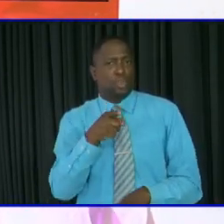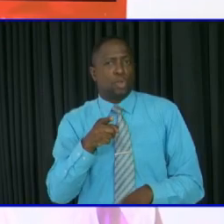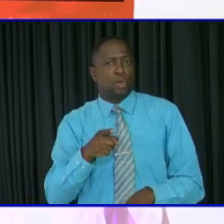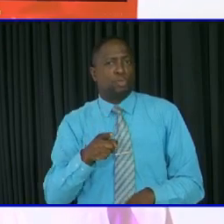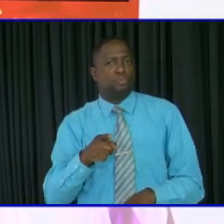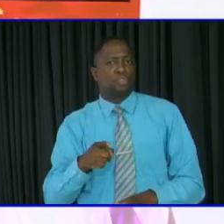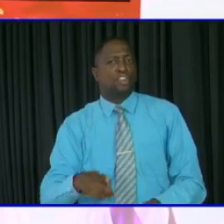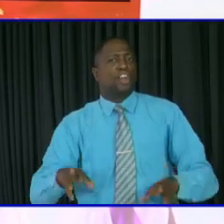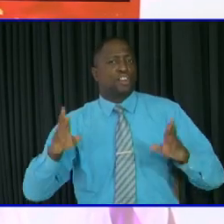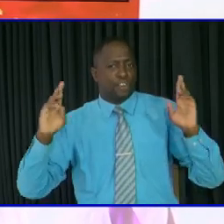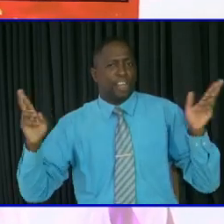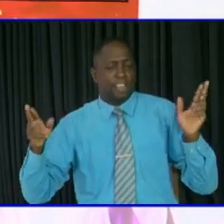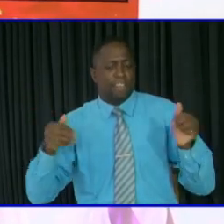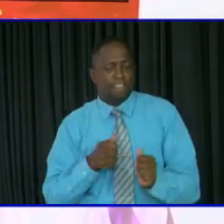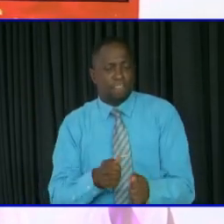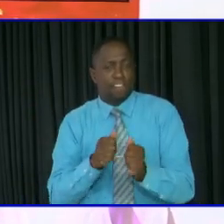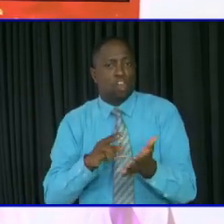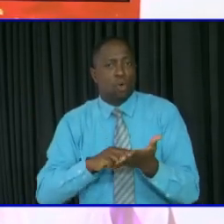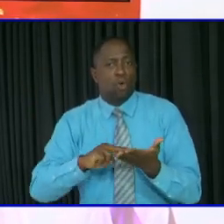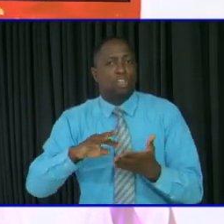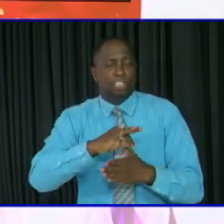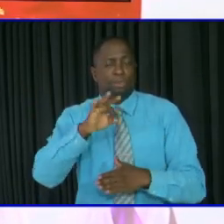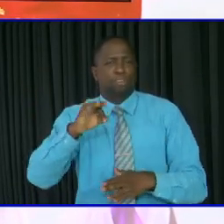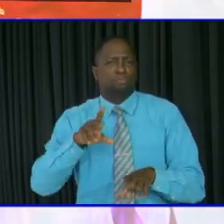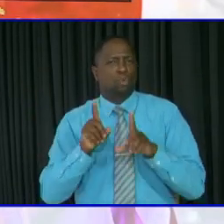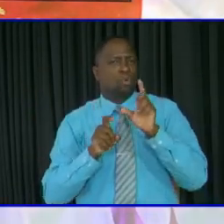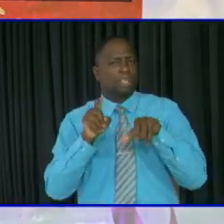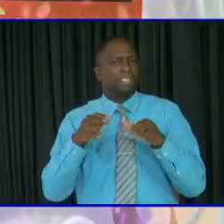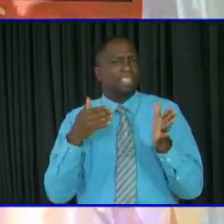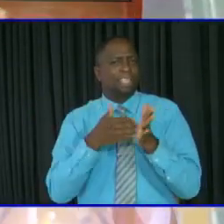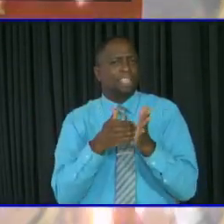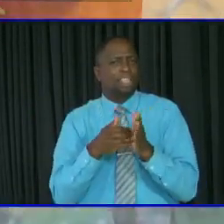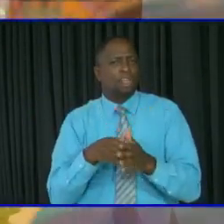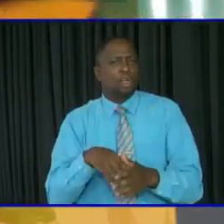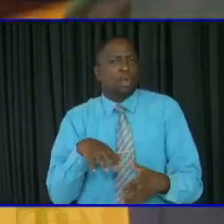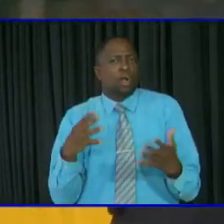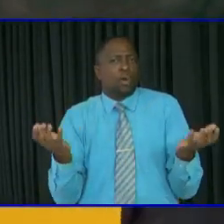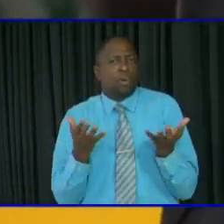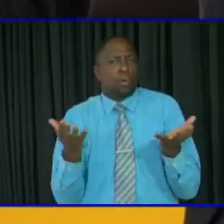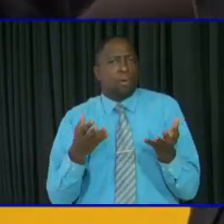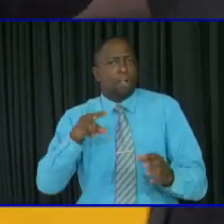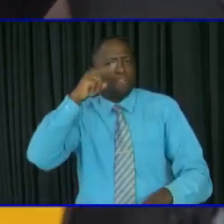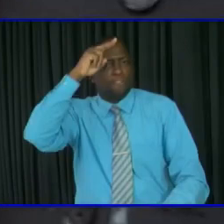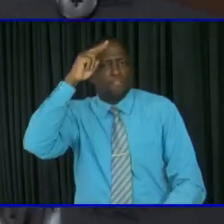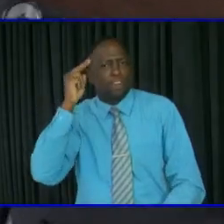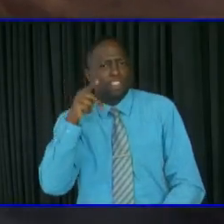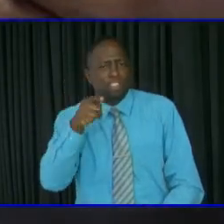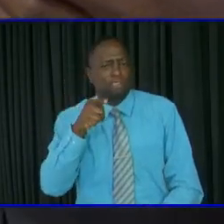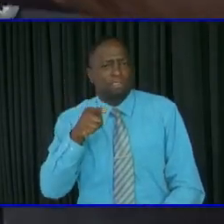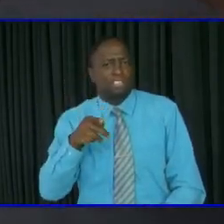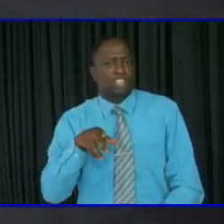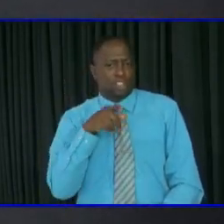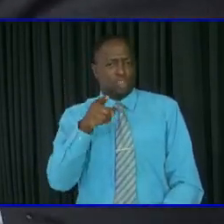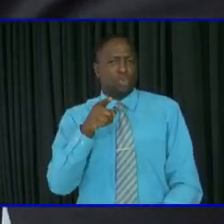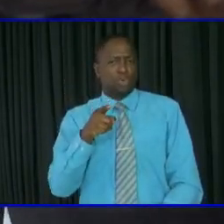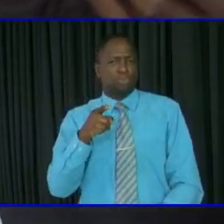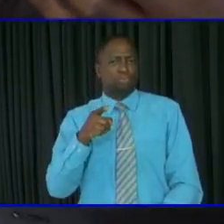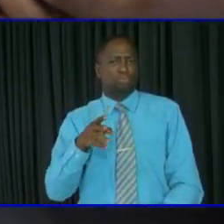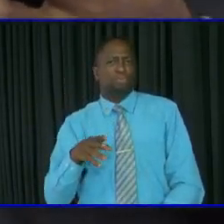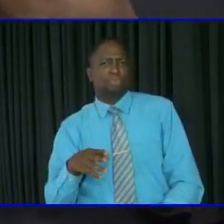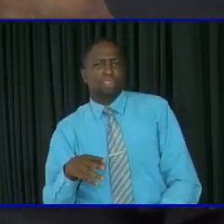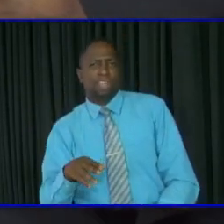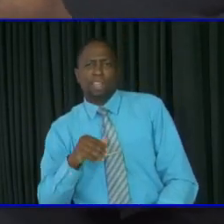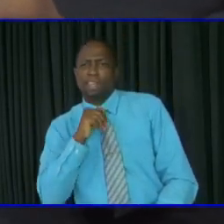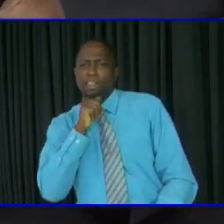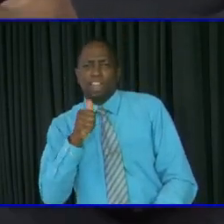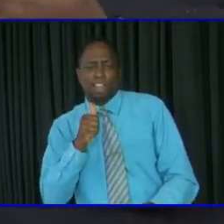the Holy Spirit? What kind of virgin are you? Are you a disobedient virgin? What kind